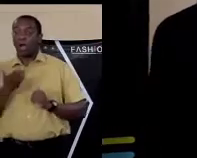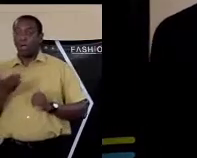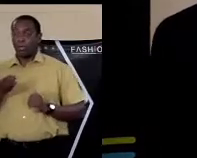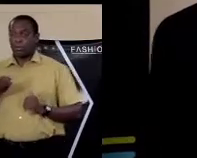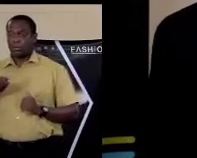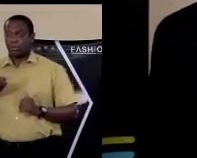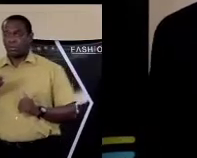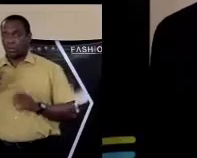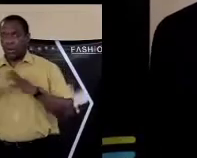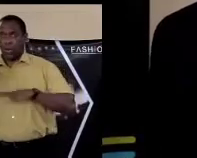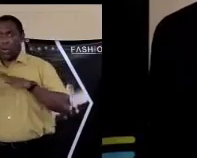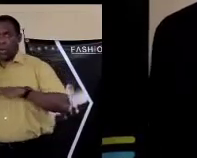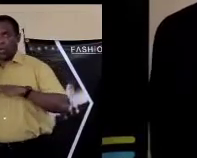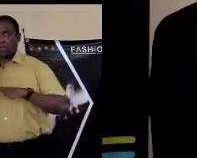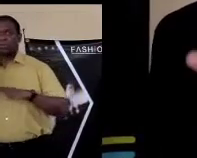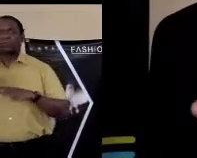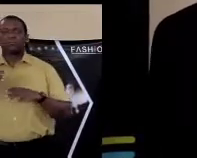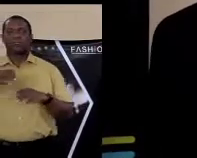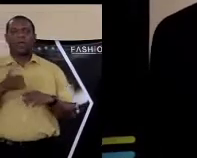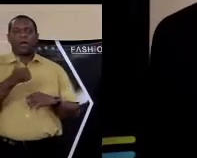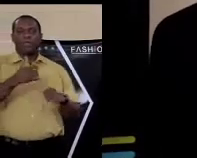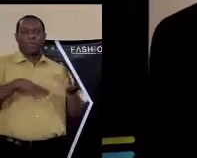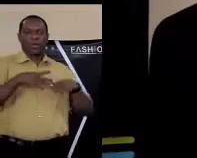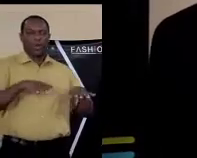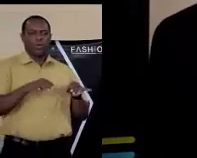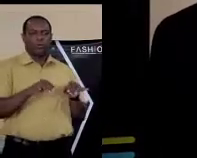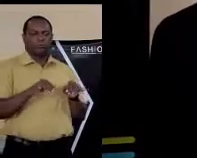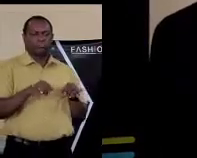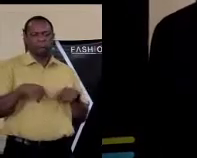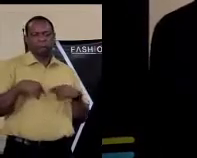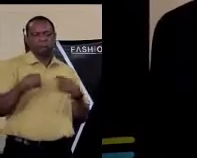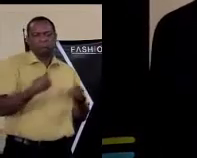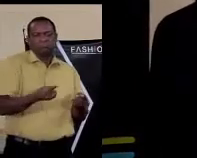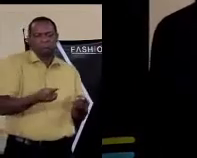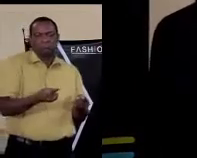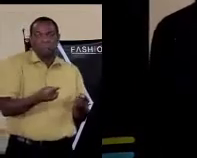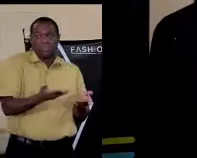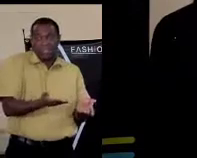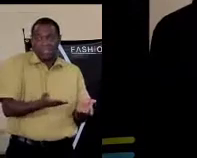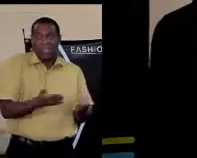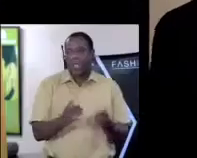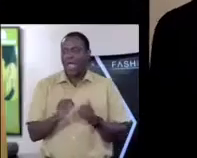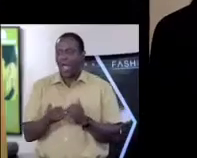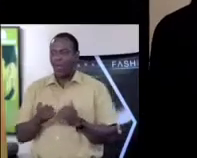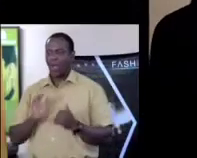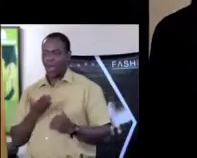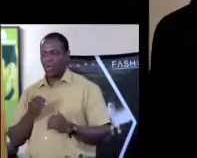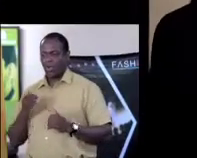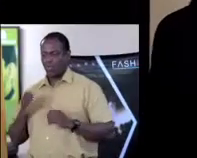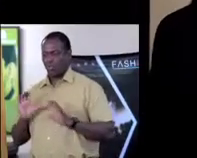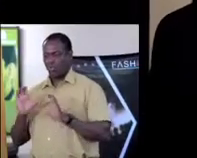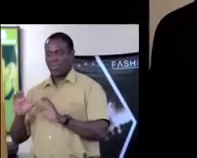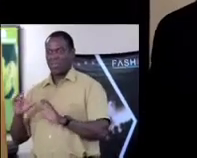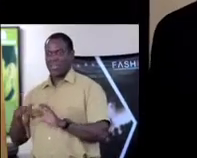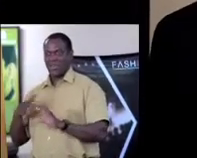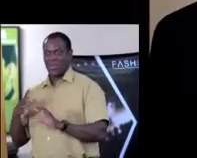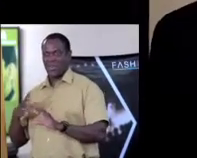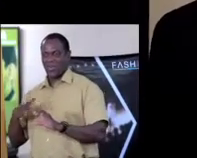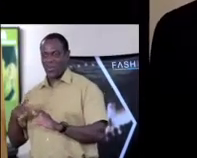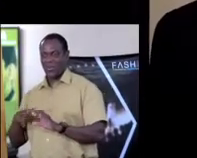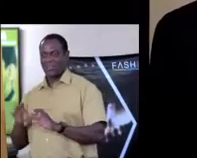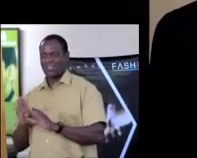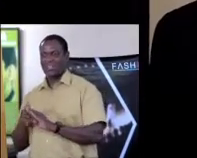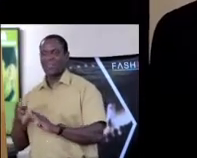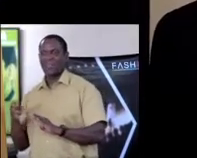already exist? And then second part would be, and then what elements of Caribbean lifestyle do we actually draw from? Because